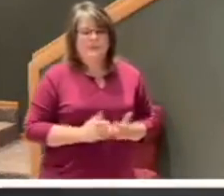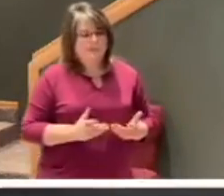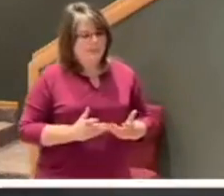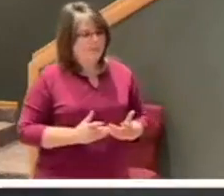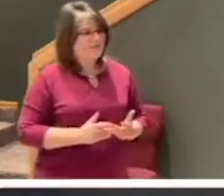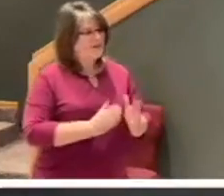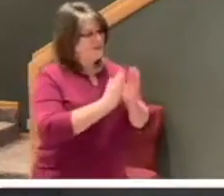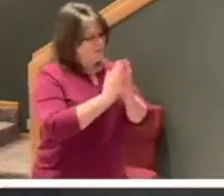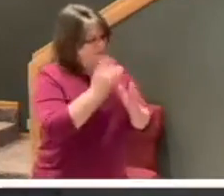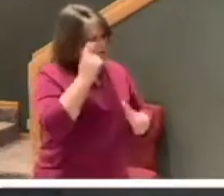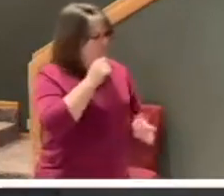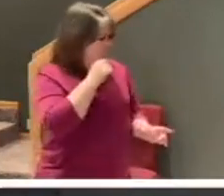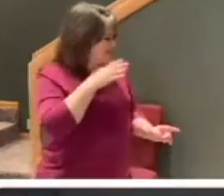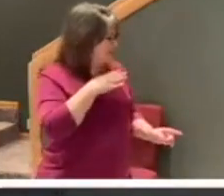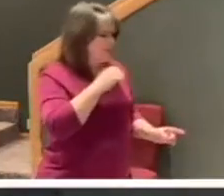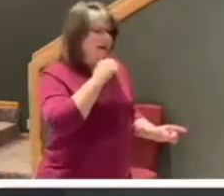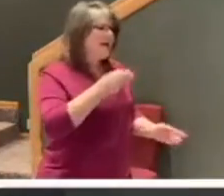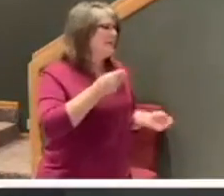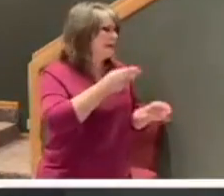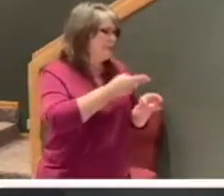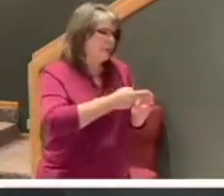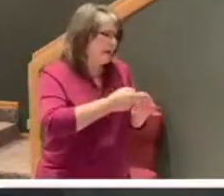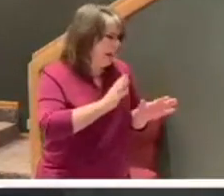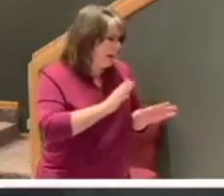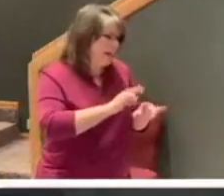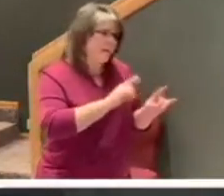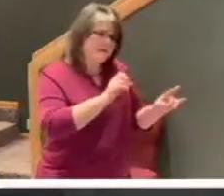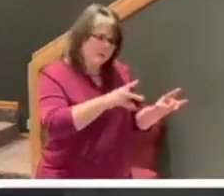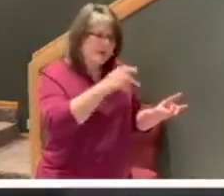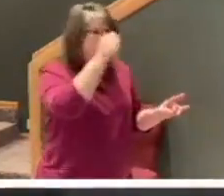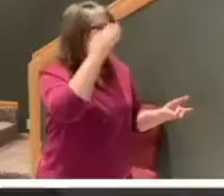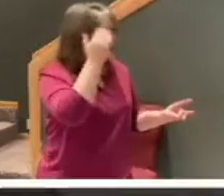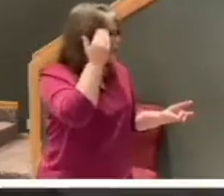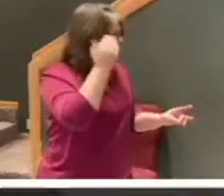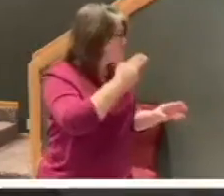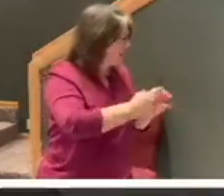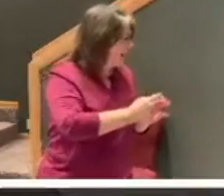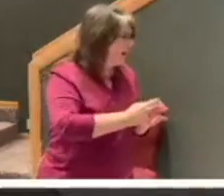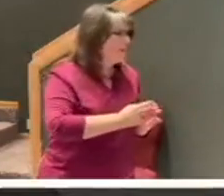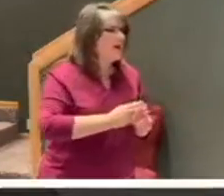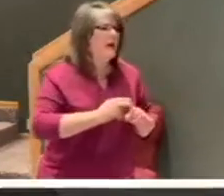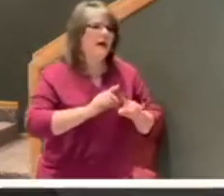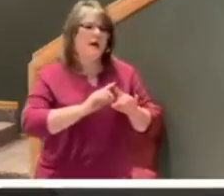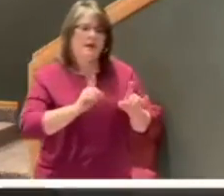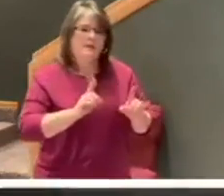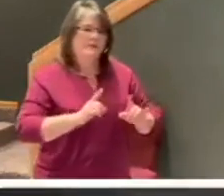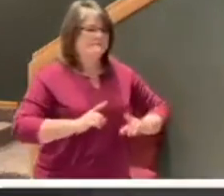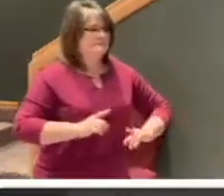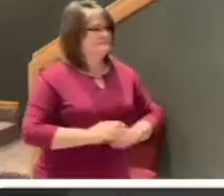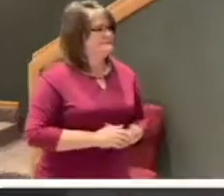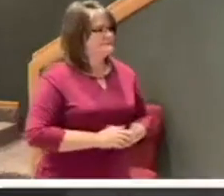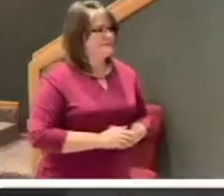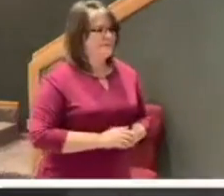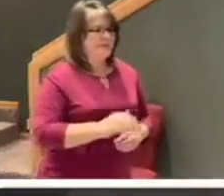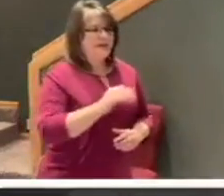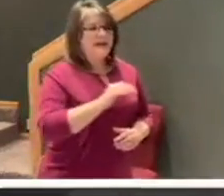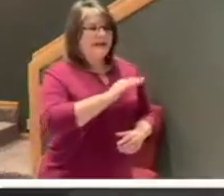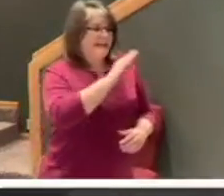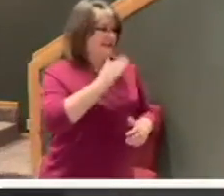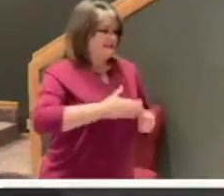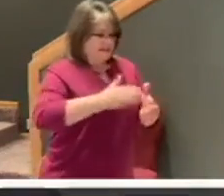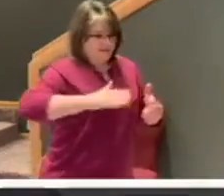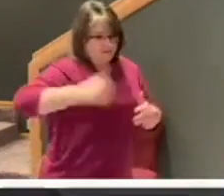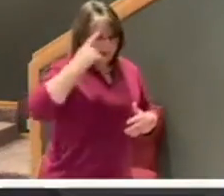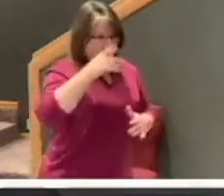would you pray for this girl? I'm not going to give you her name, but that's okay. God knows her name. But just, it's never too late for God